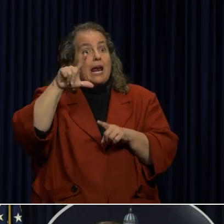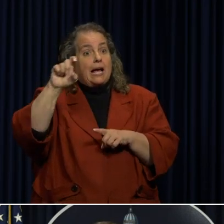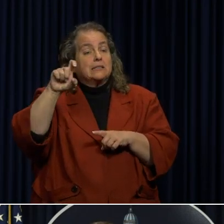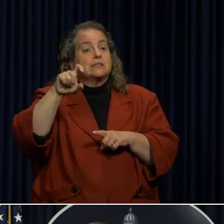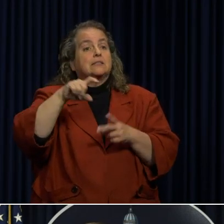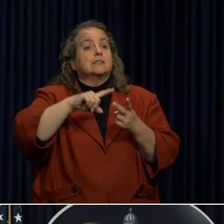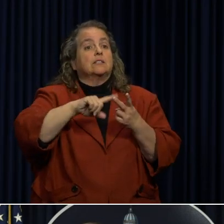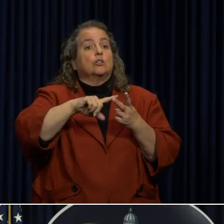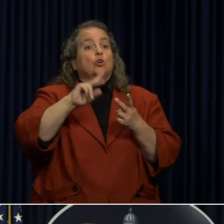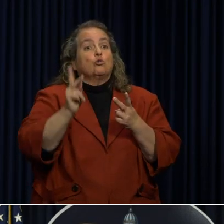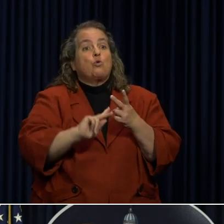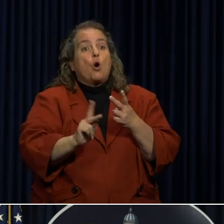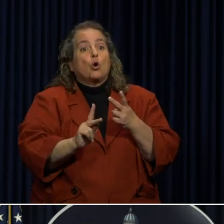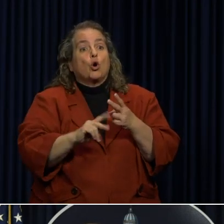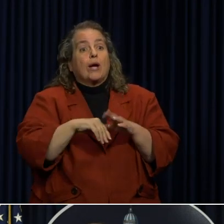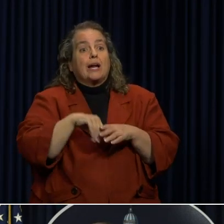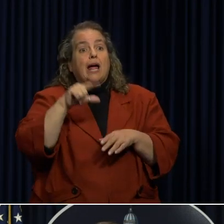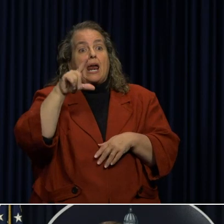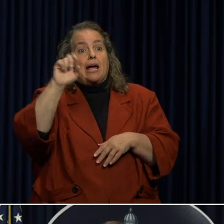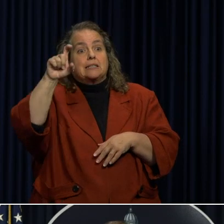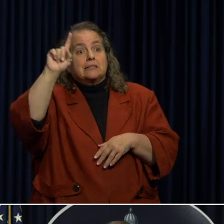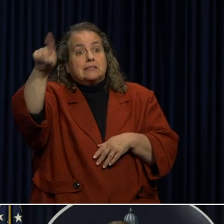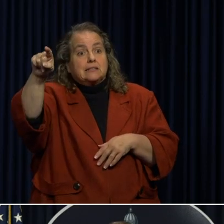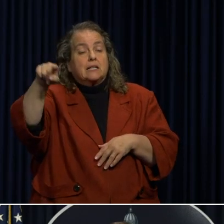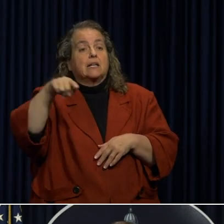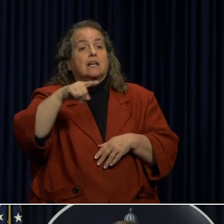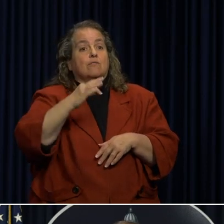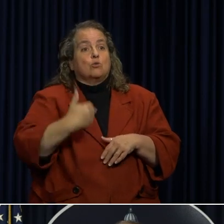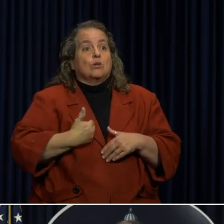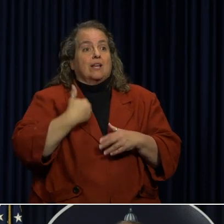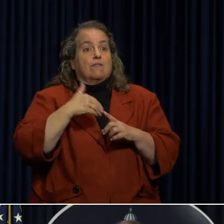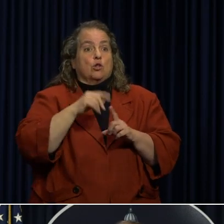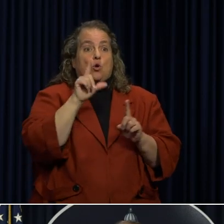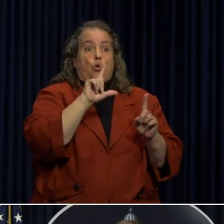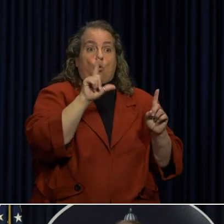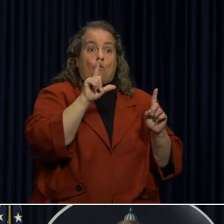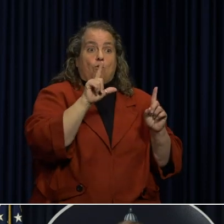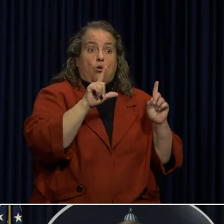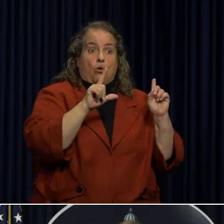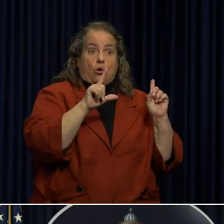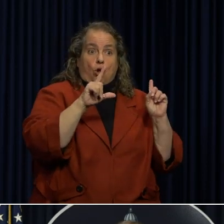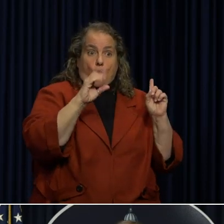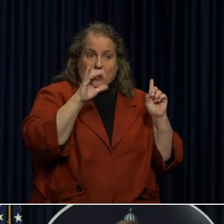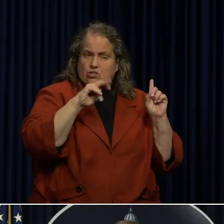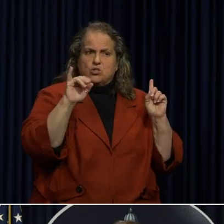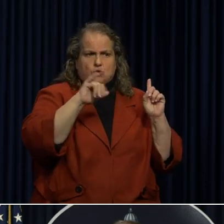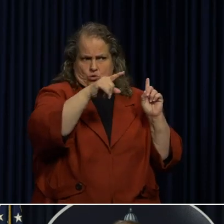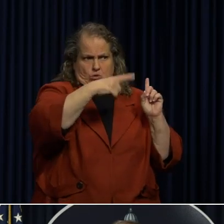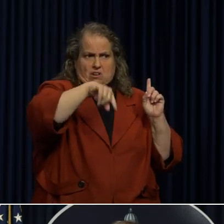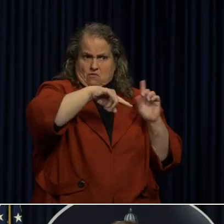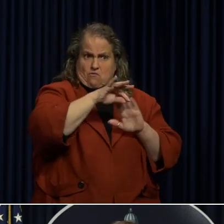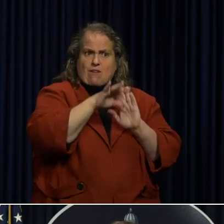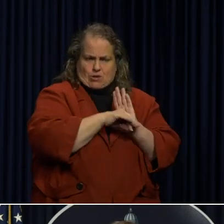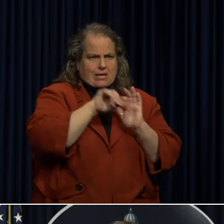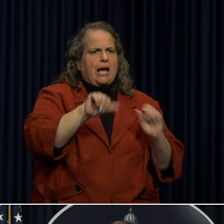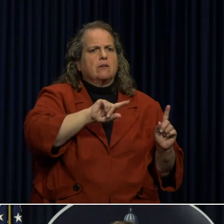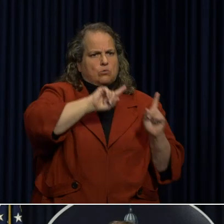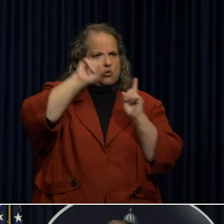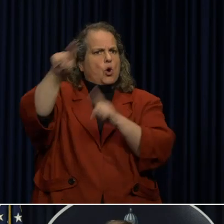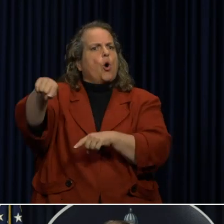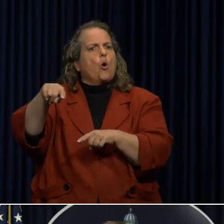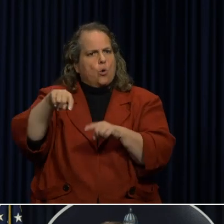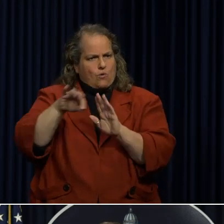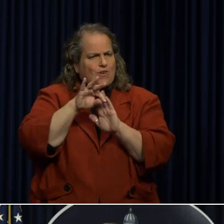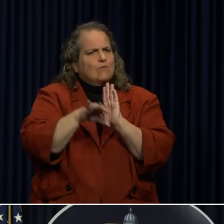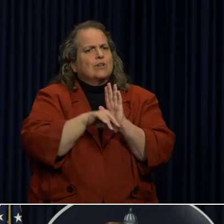Lexington. If you live on the other side, the Louisville location too. Remember, just because you're not in that county doesn't